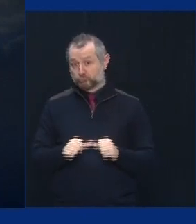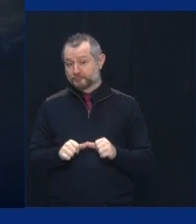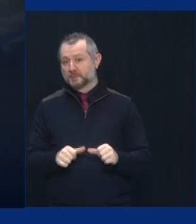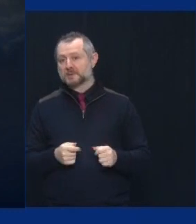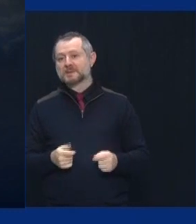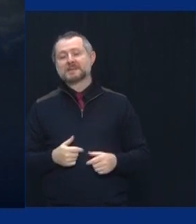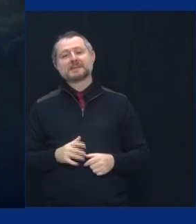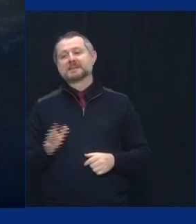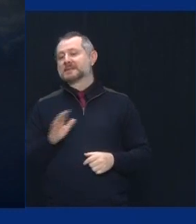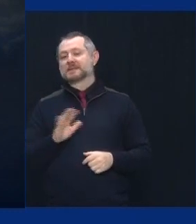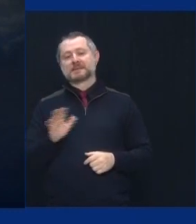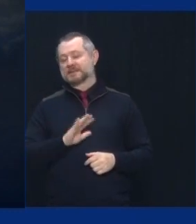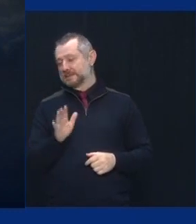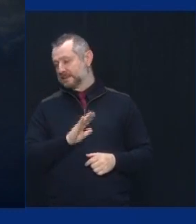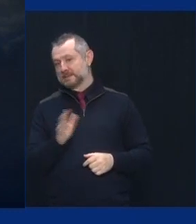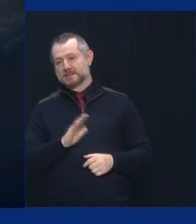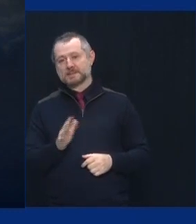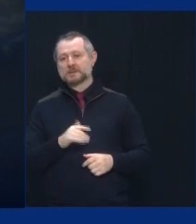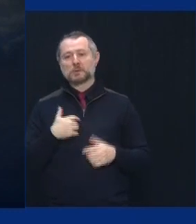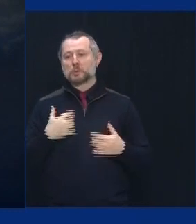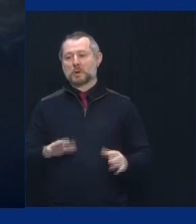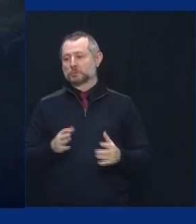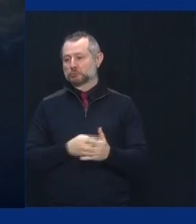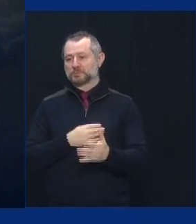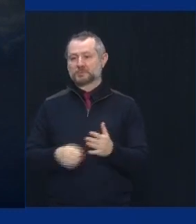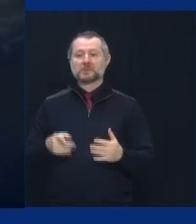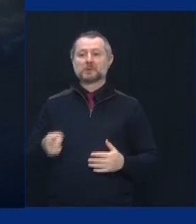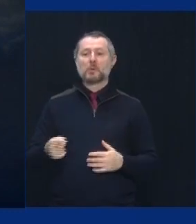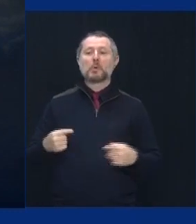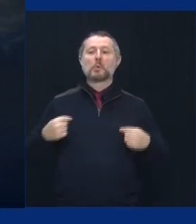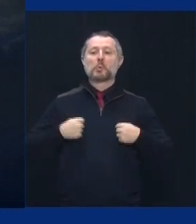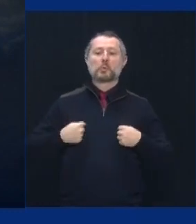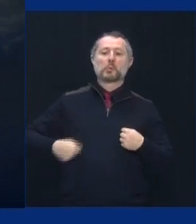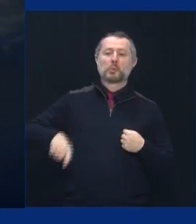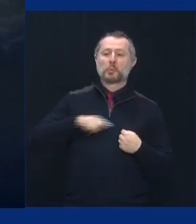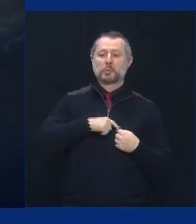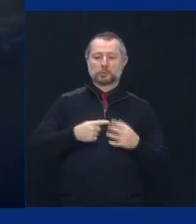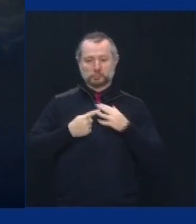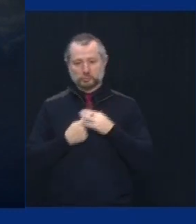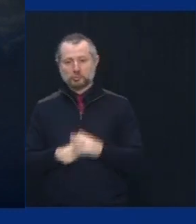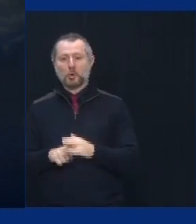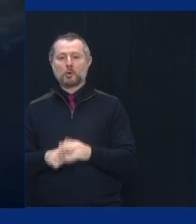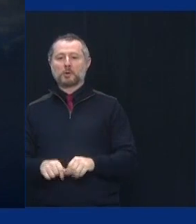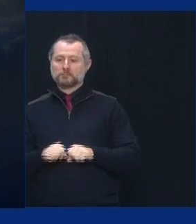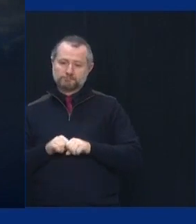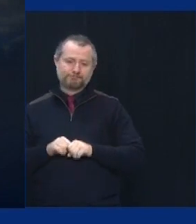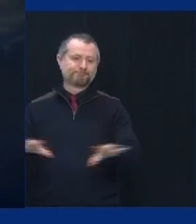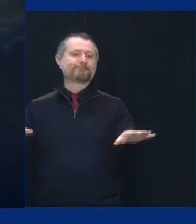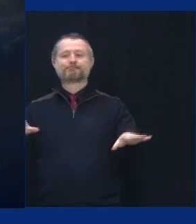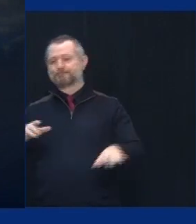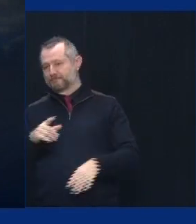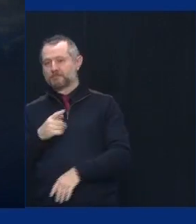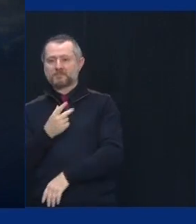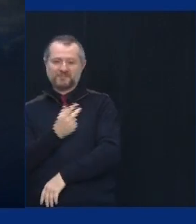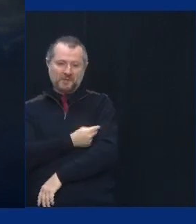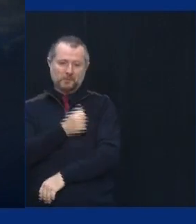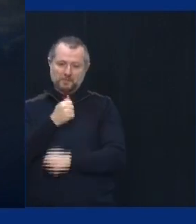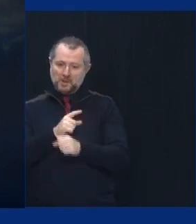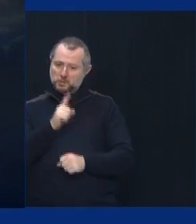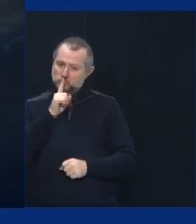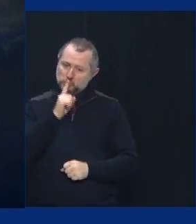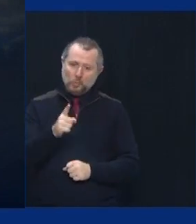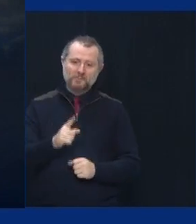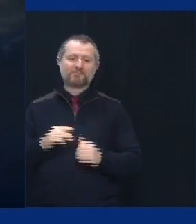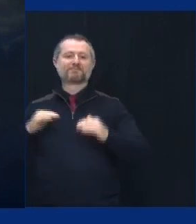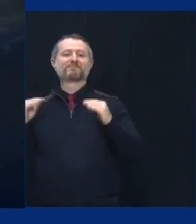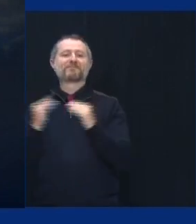discriminating against people, and we're going to start sending out the vaccine. let's make sure we send it out fairly with